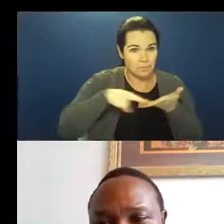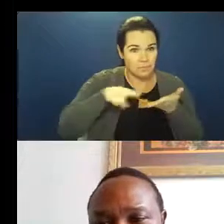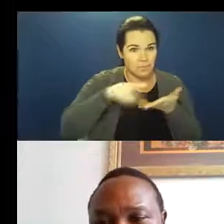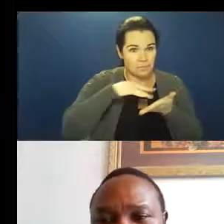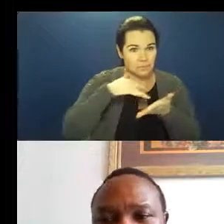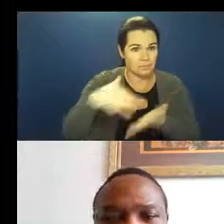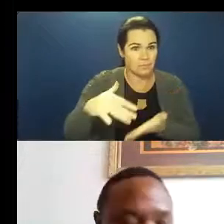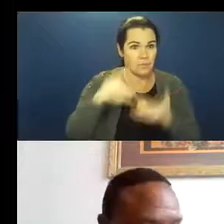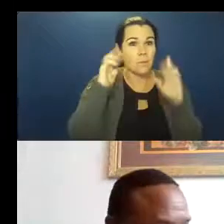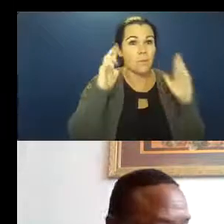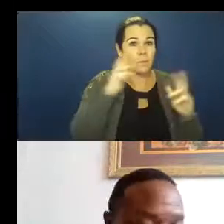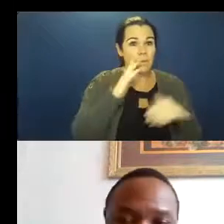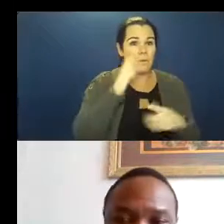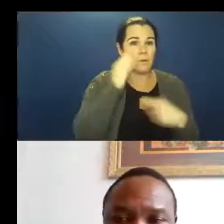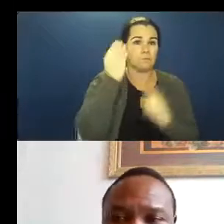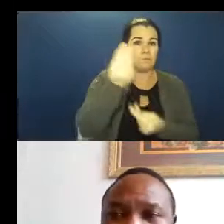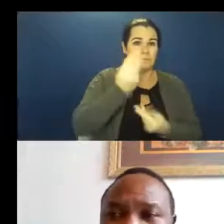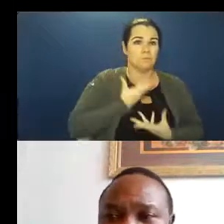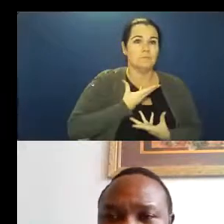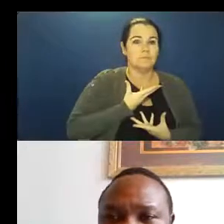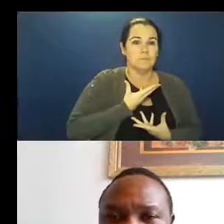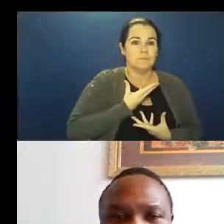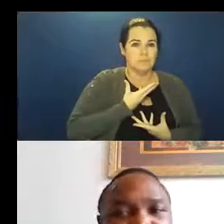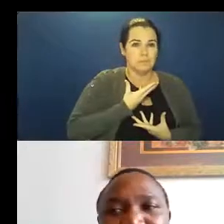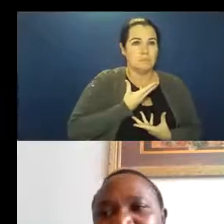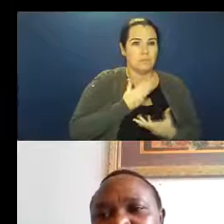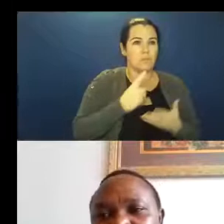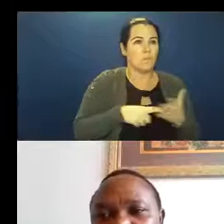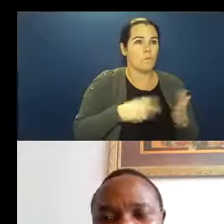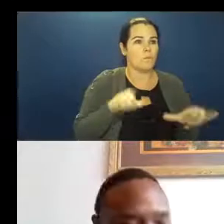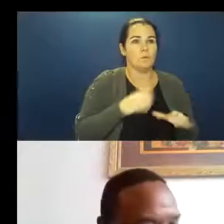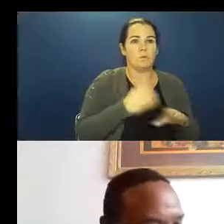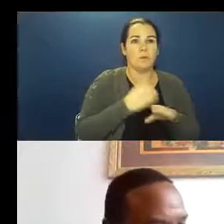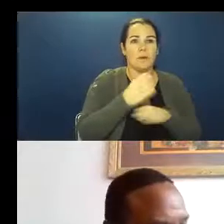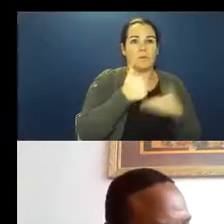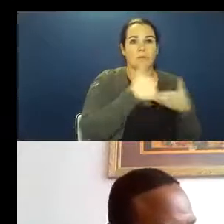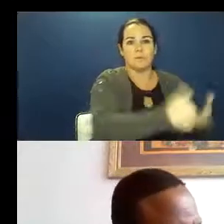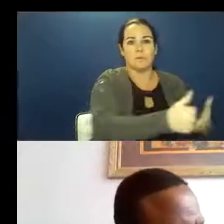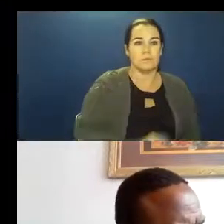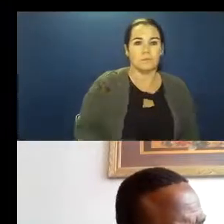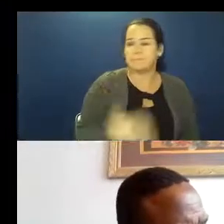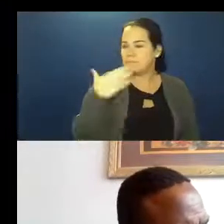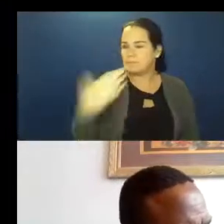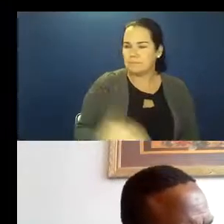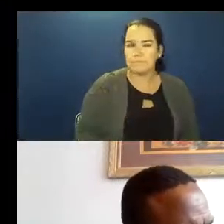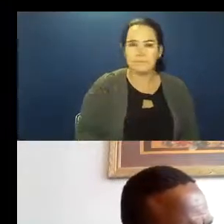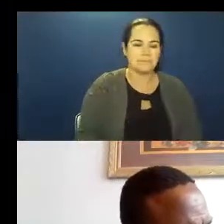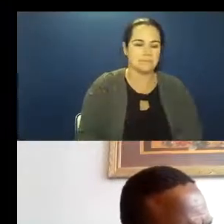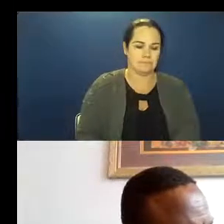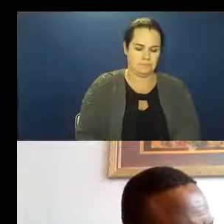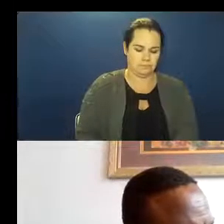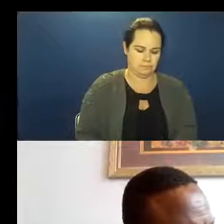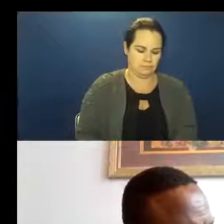hopefully it can inform a more robust intervention. Thank you, Dr. Washington. Mm-hmm.